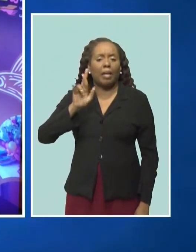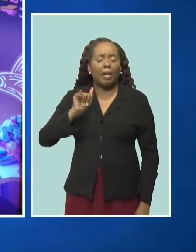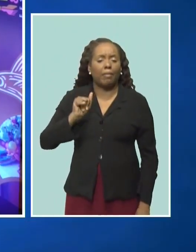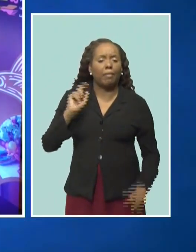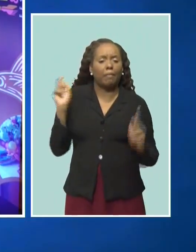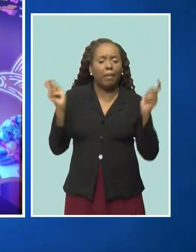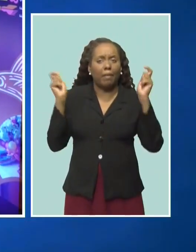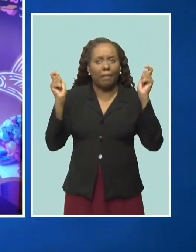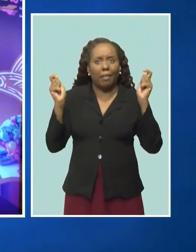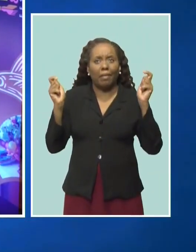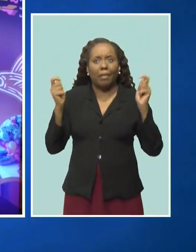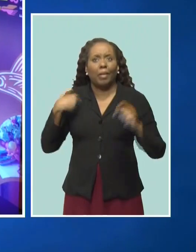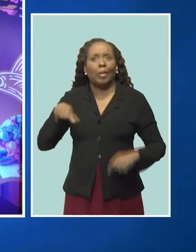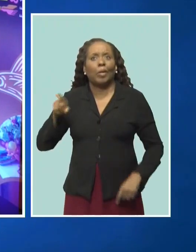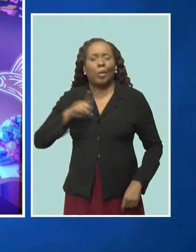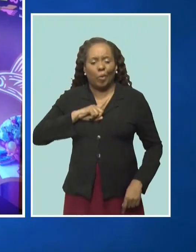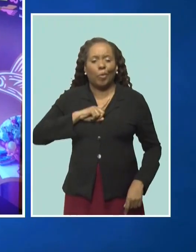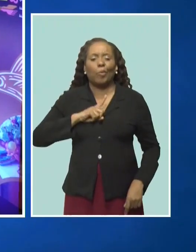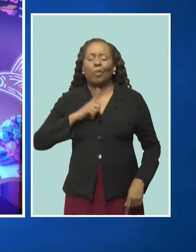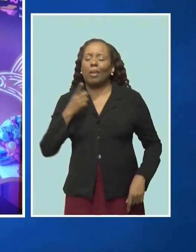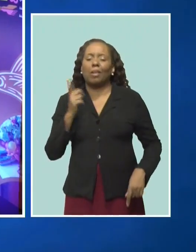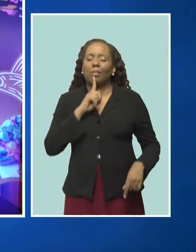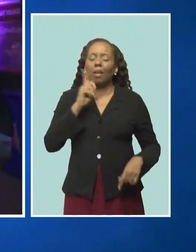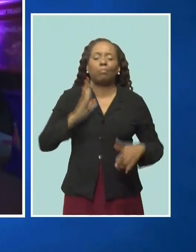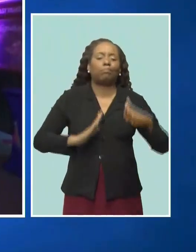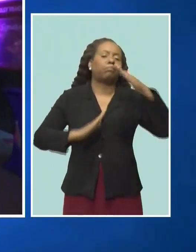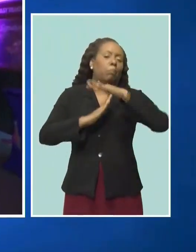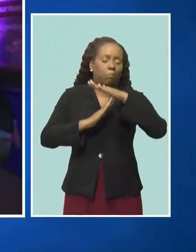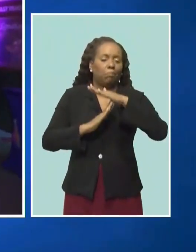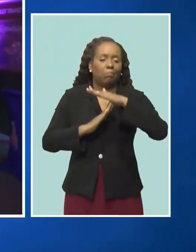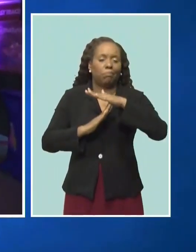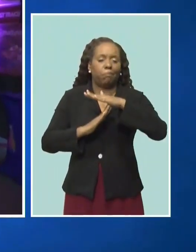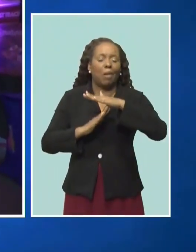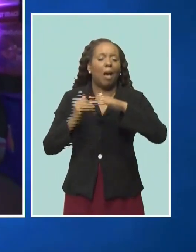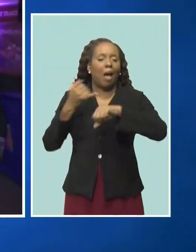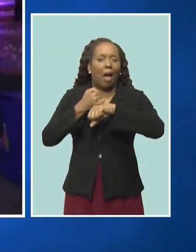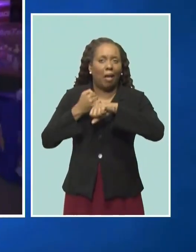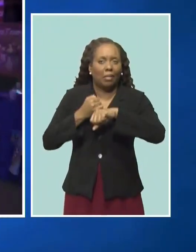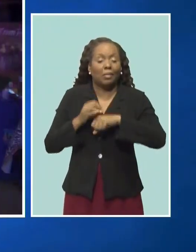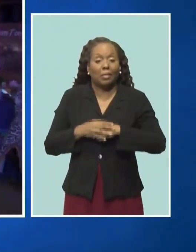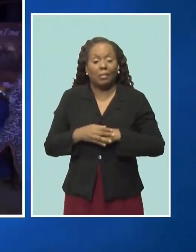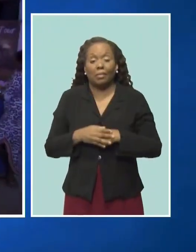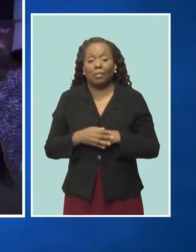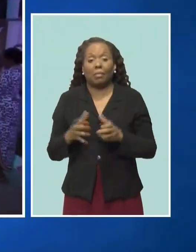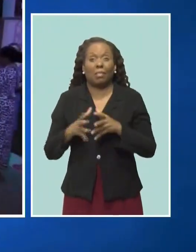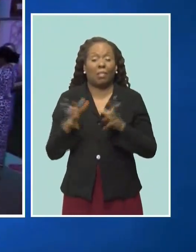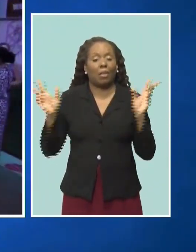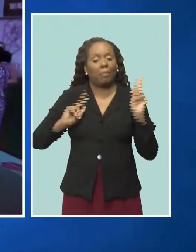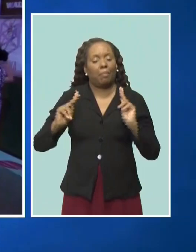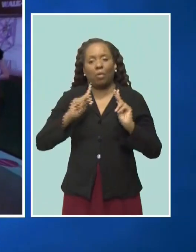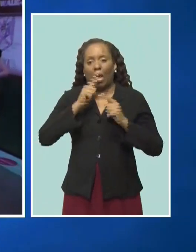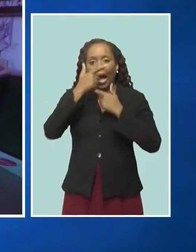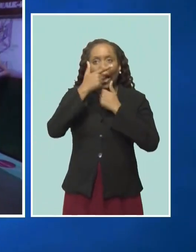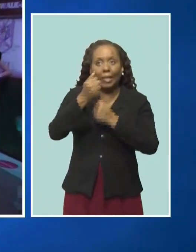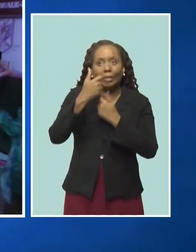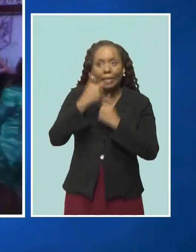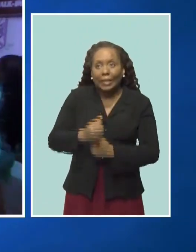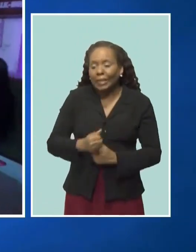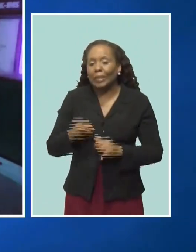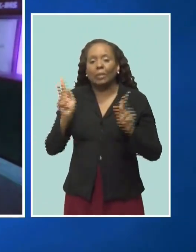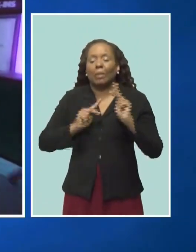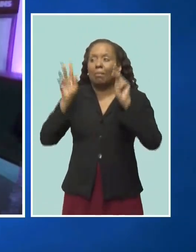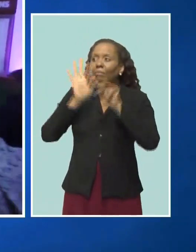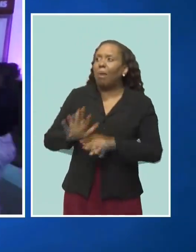its place as the Caribbean's culinary capital. And already there has been increased interest from the global